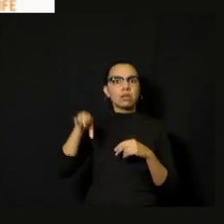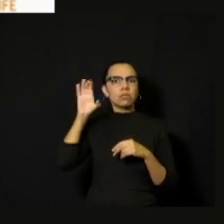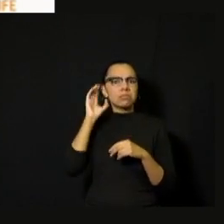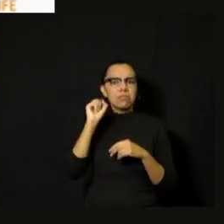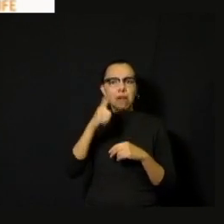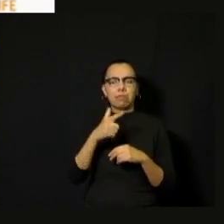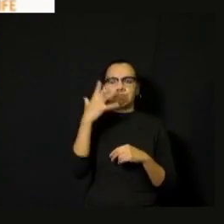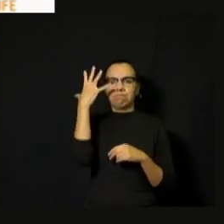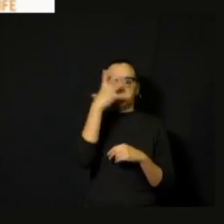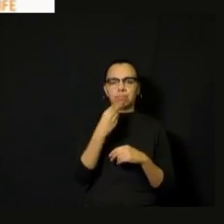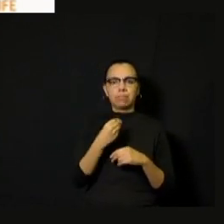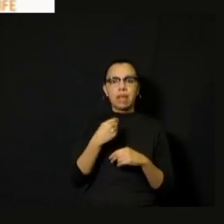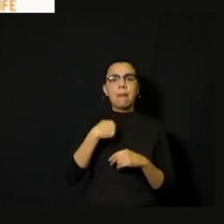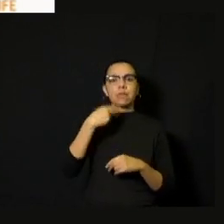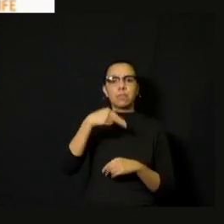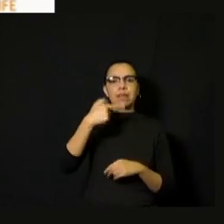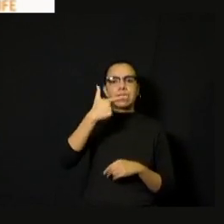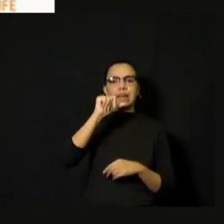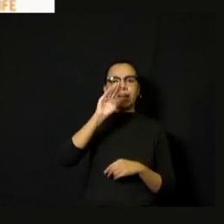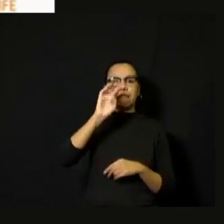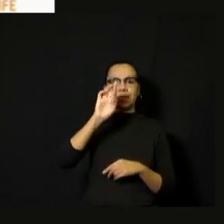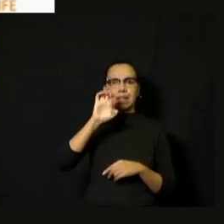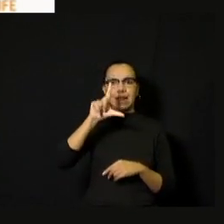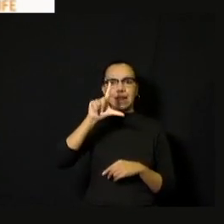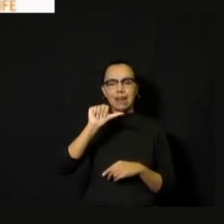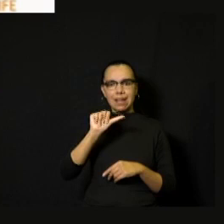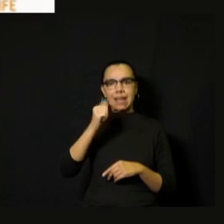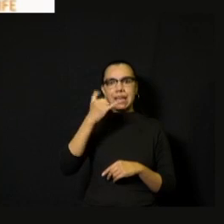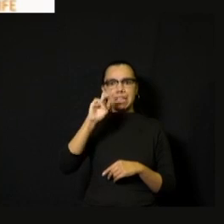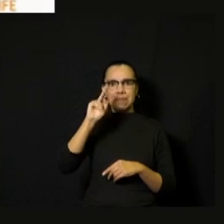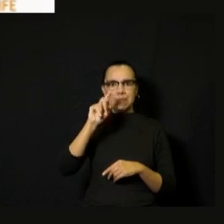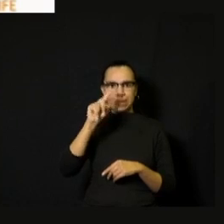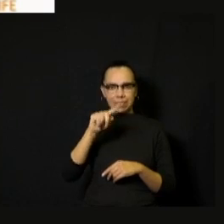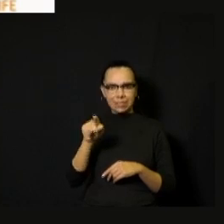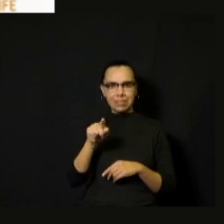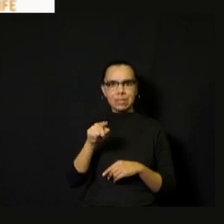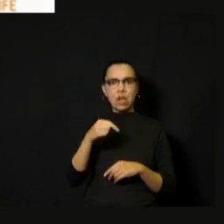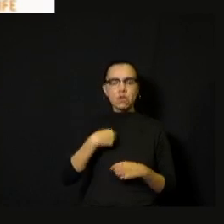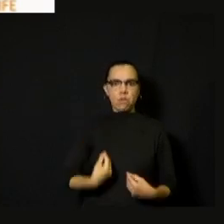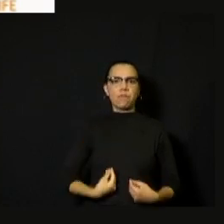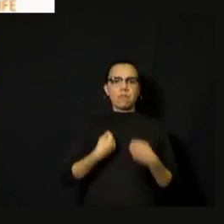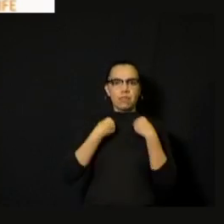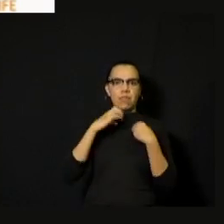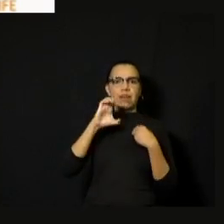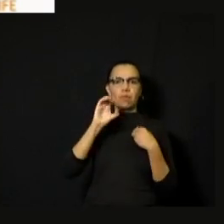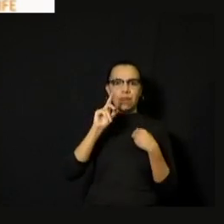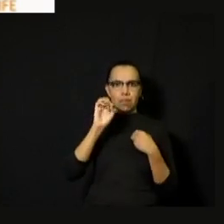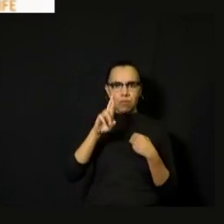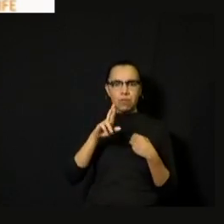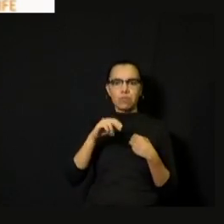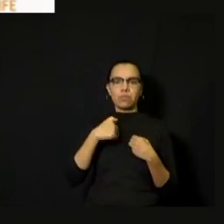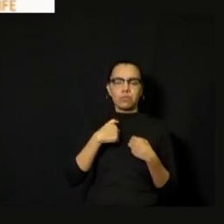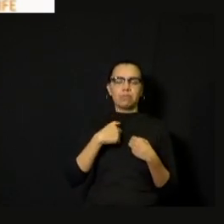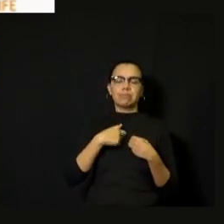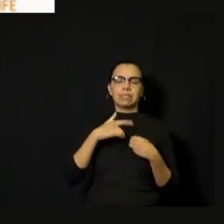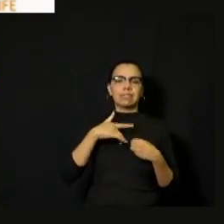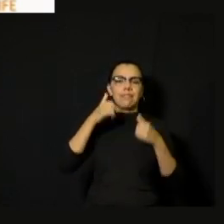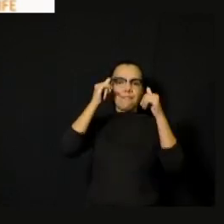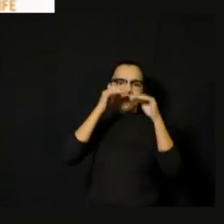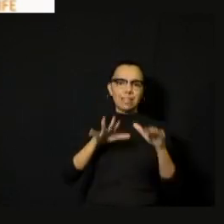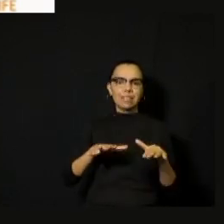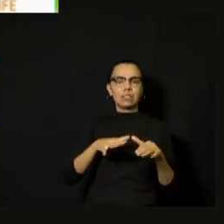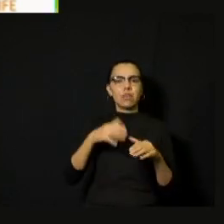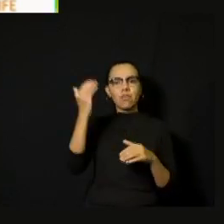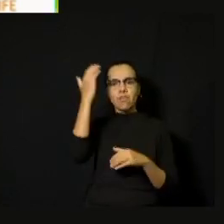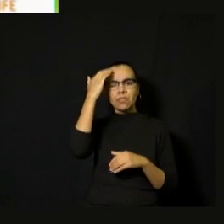they would listen to something wonderful. I am Gabriela Pazmina Yepes. I live in Ecuador. I had the blessing of knowing OmniLife